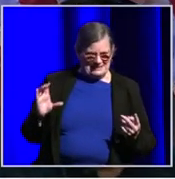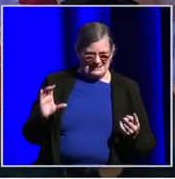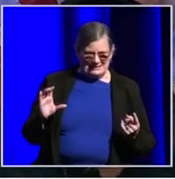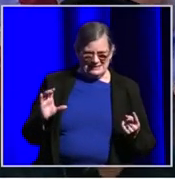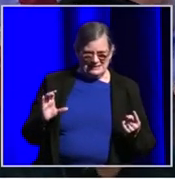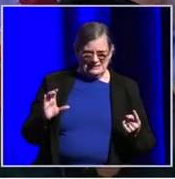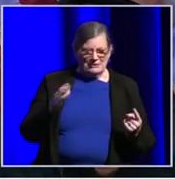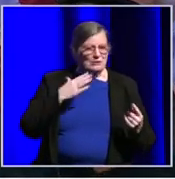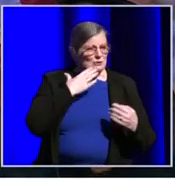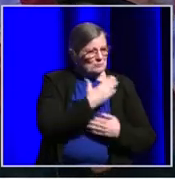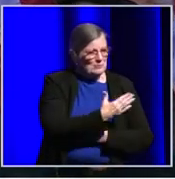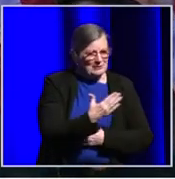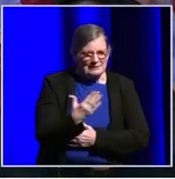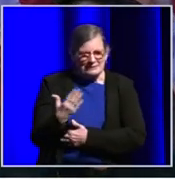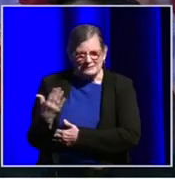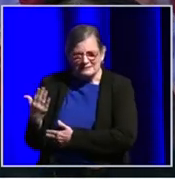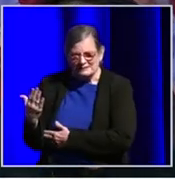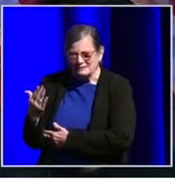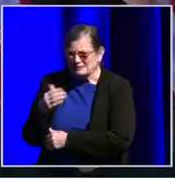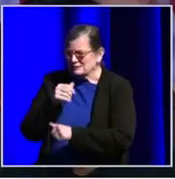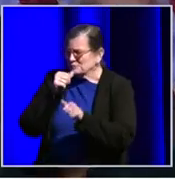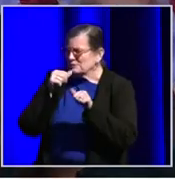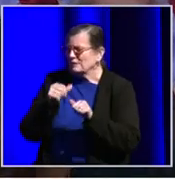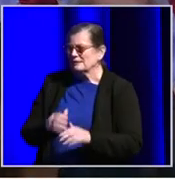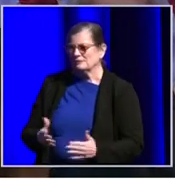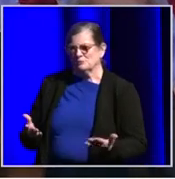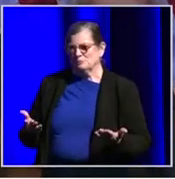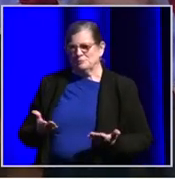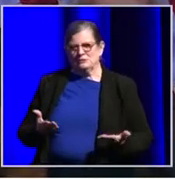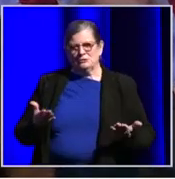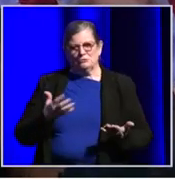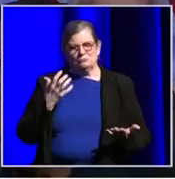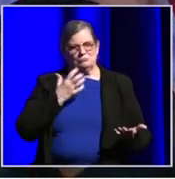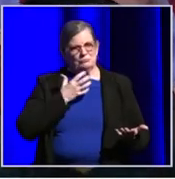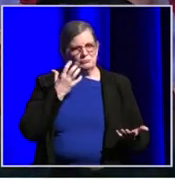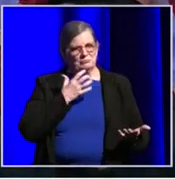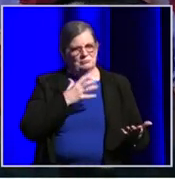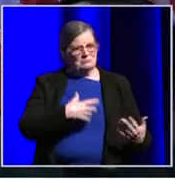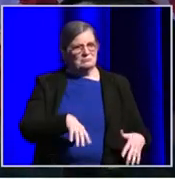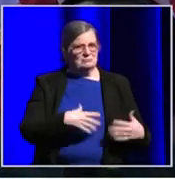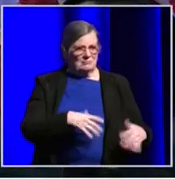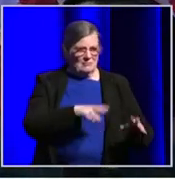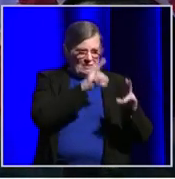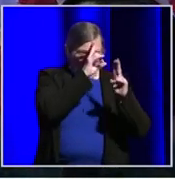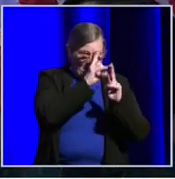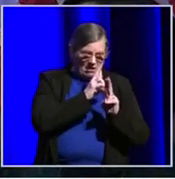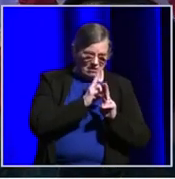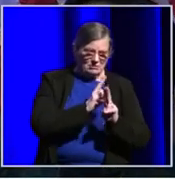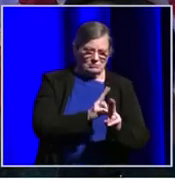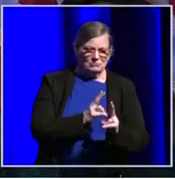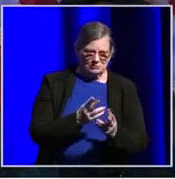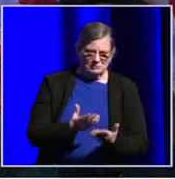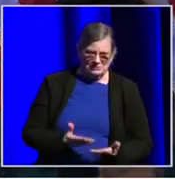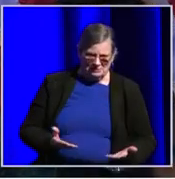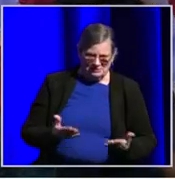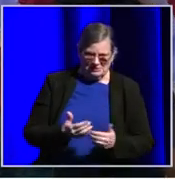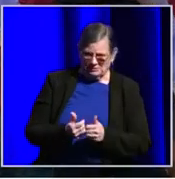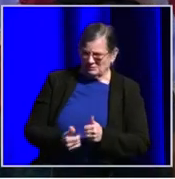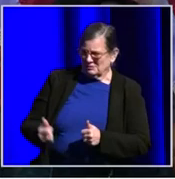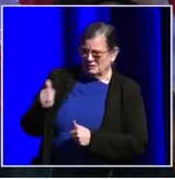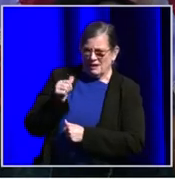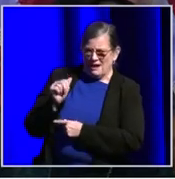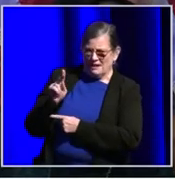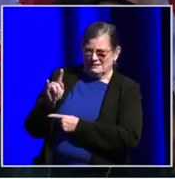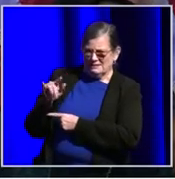a blessing to be here and an honor. First, I want to thank Chief Judge Anita Josie Herring for administering my oath